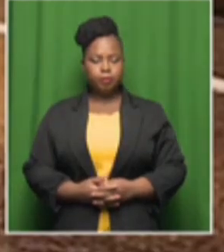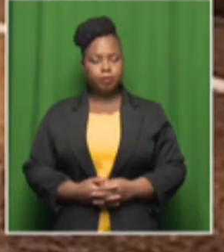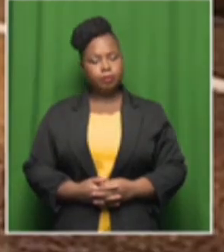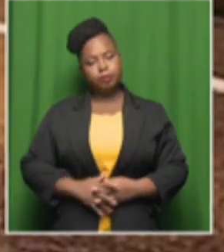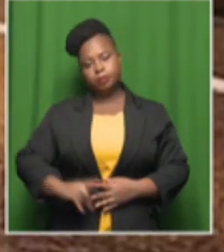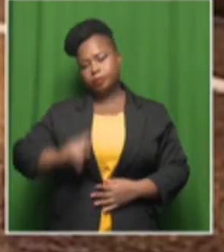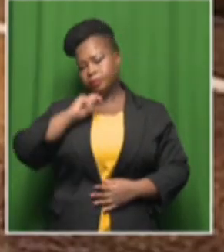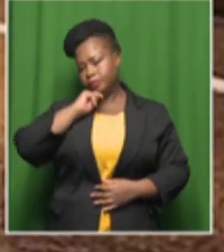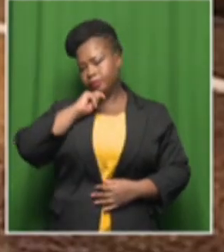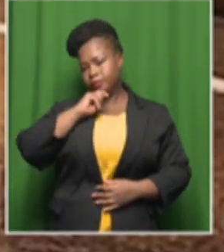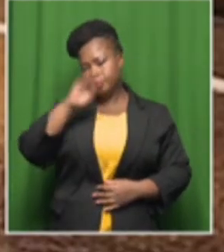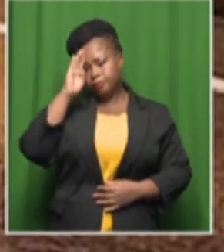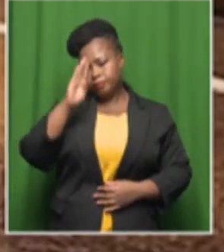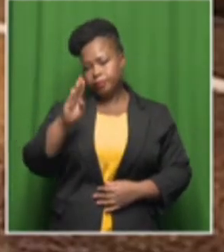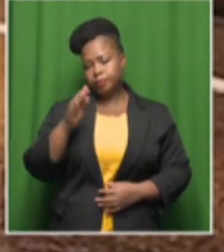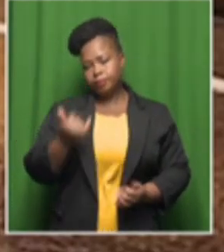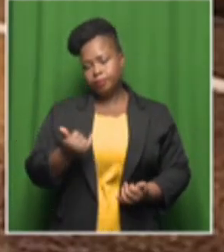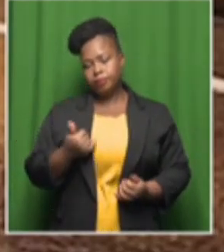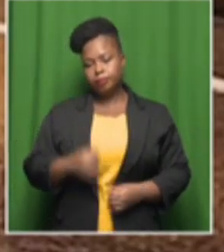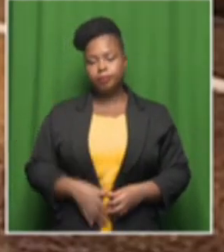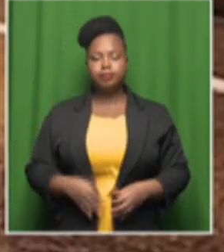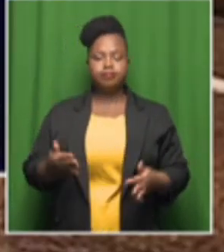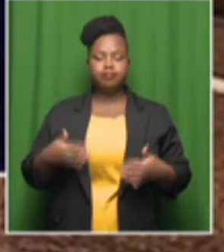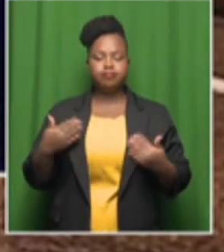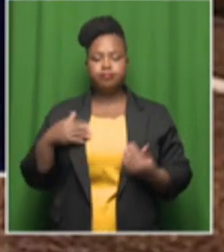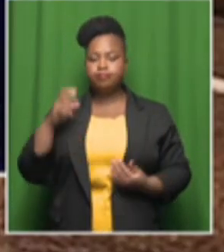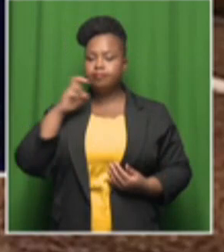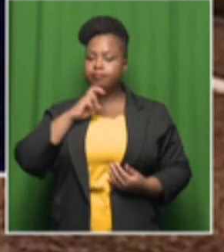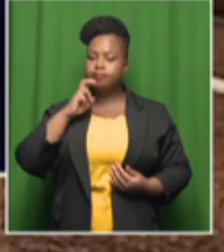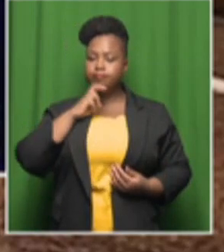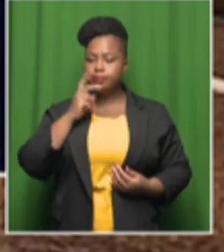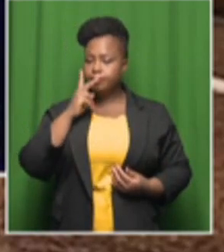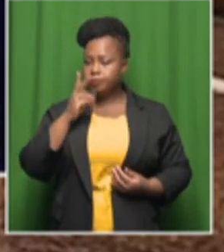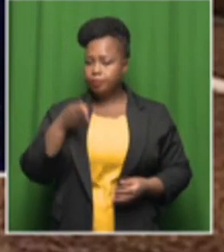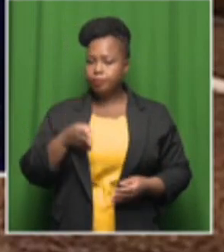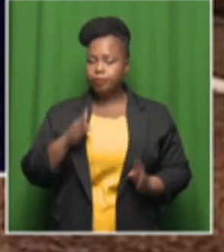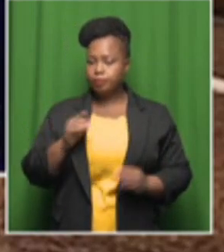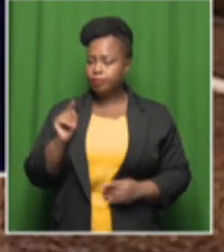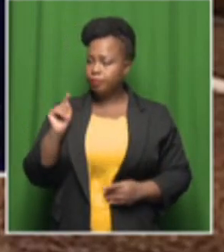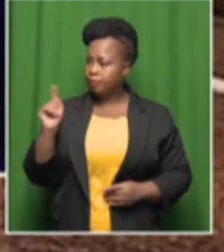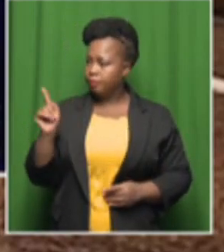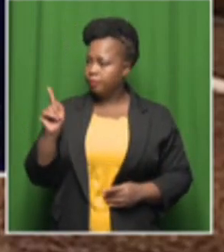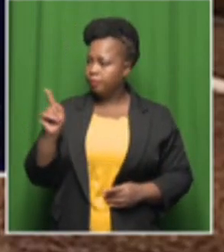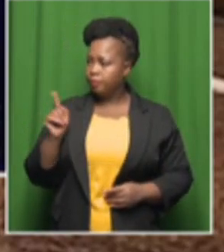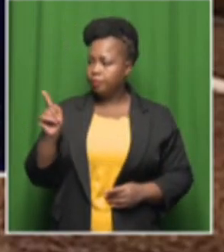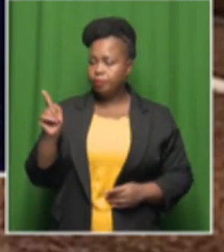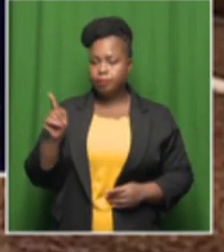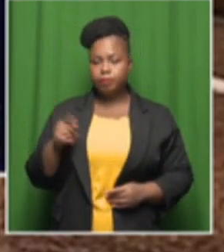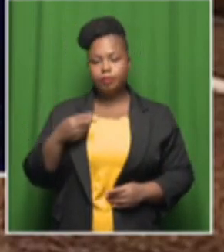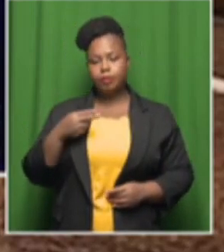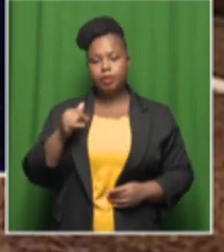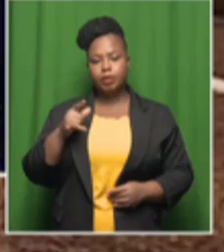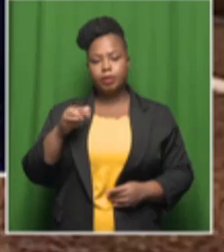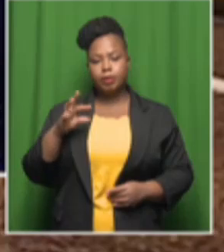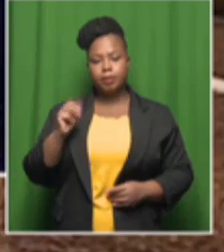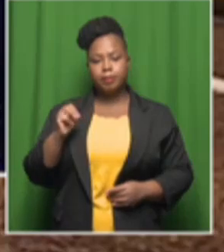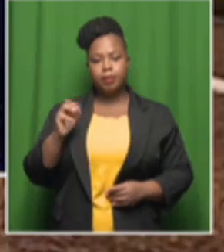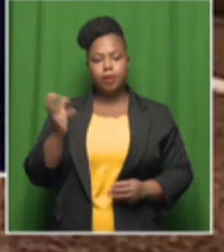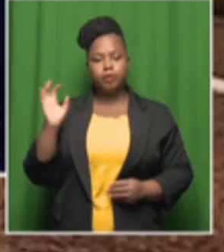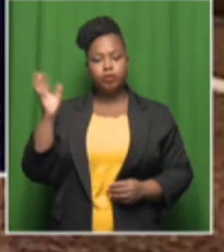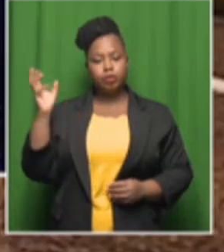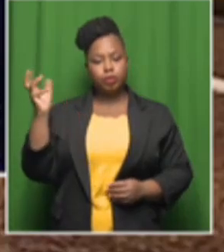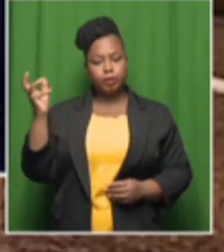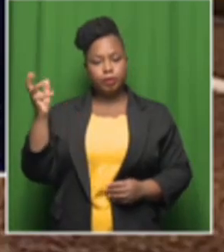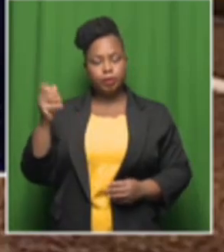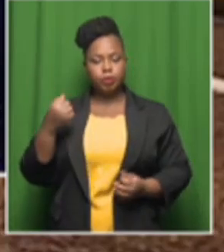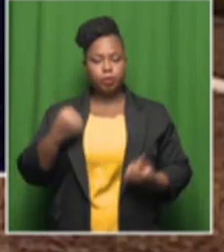Good morning. Welcome to the Traffic Desk. Happy Friday. Yes, we're here already. All right, let's take you to the roads. Here's a big deal. This is a Hazchem truck crash incident in the